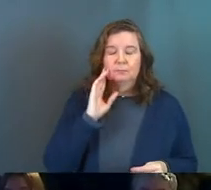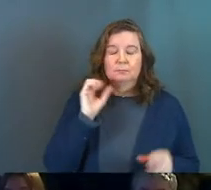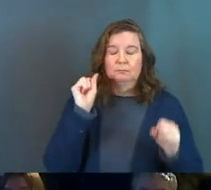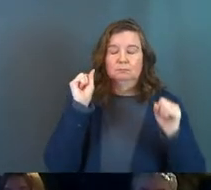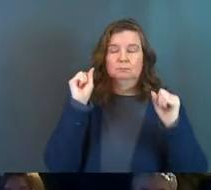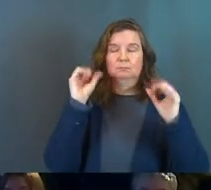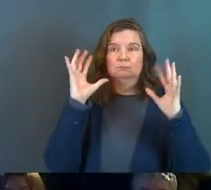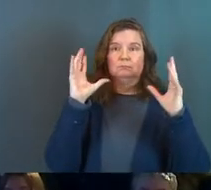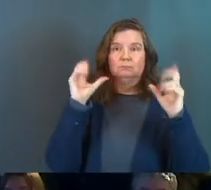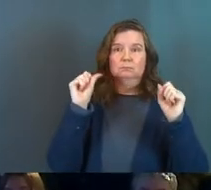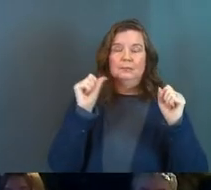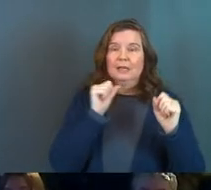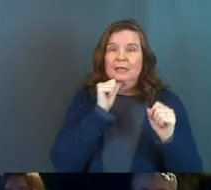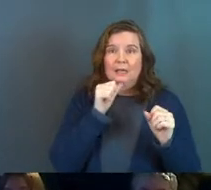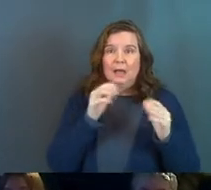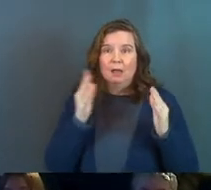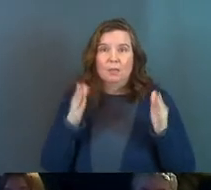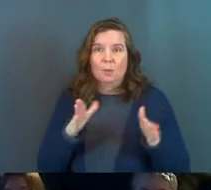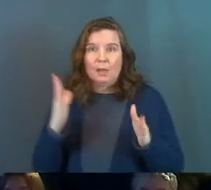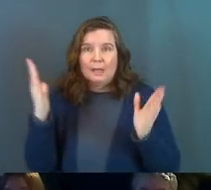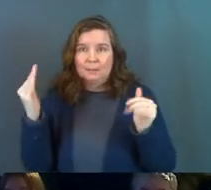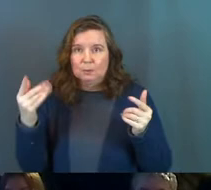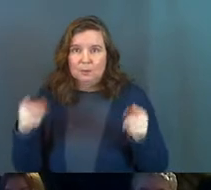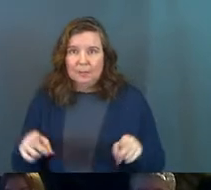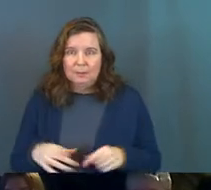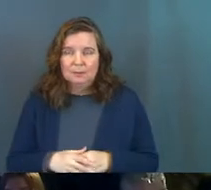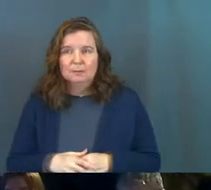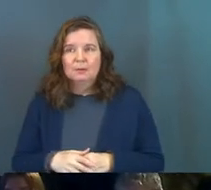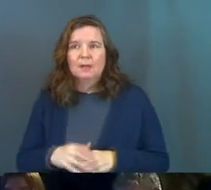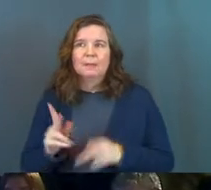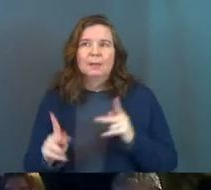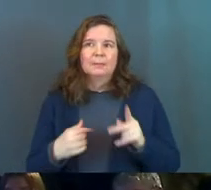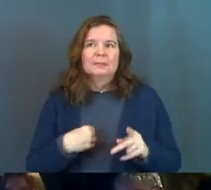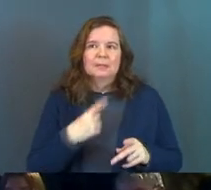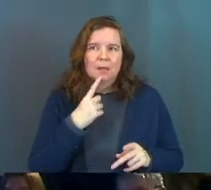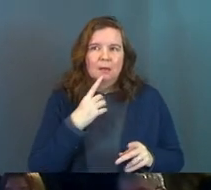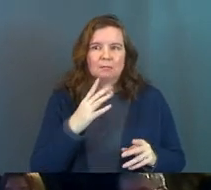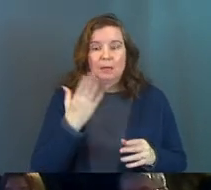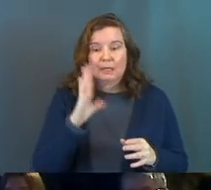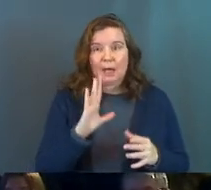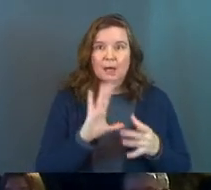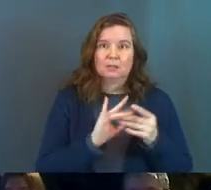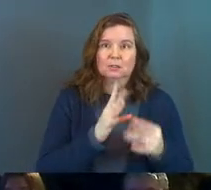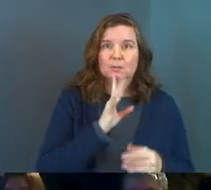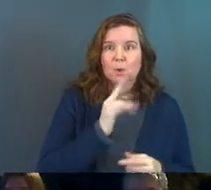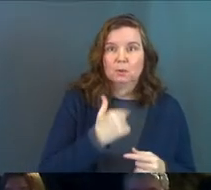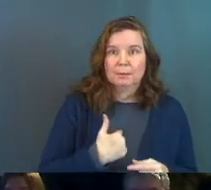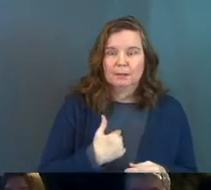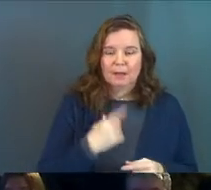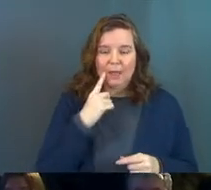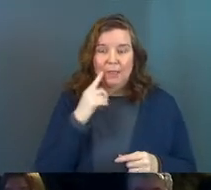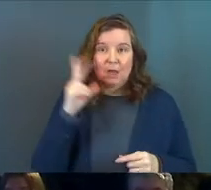blew my mind. Not at all the way I expected it was going to happen. Right? People say, you know, God spoke to me. I think it's going to be audible.